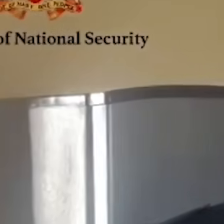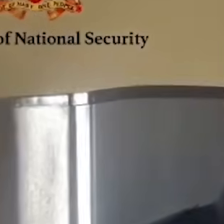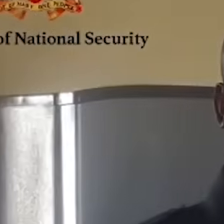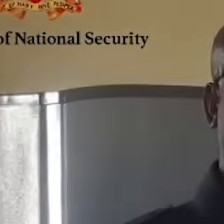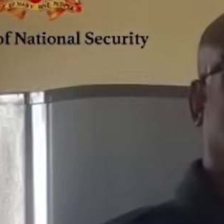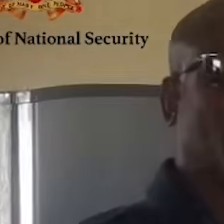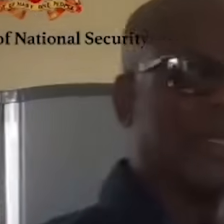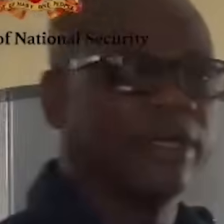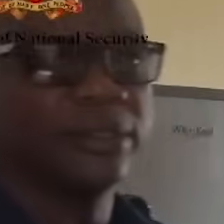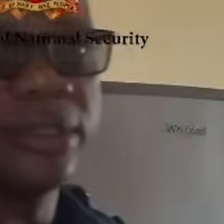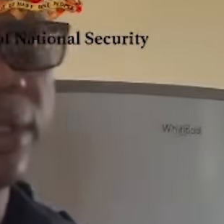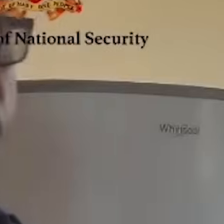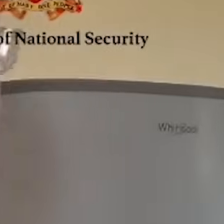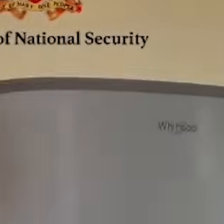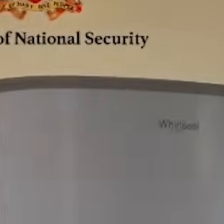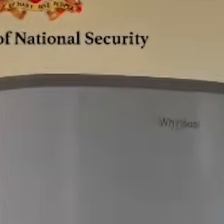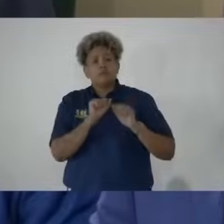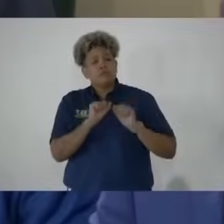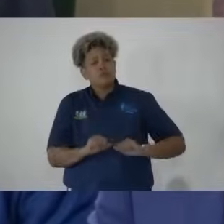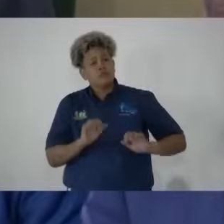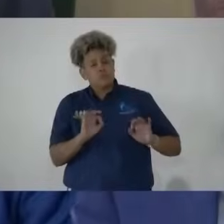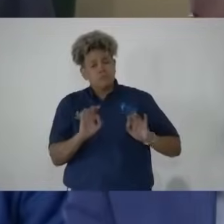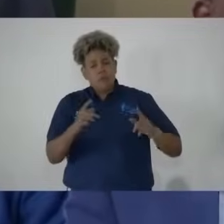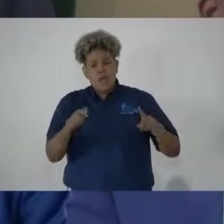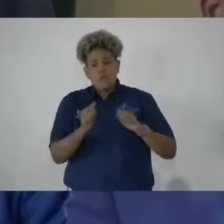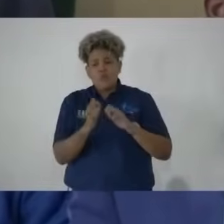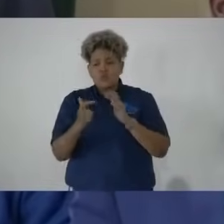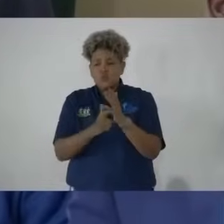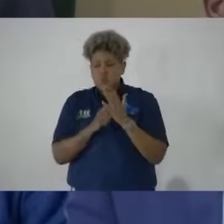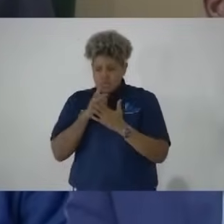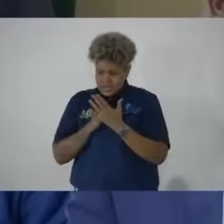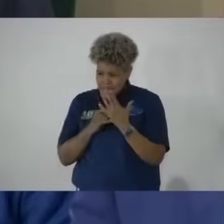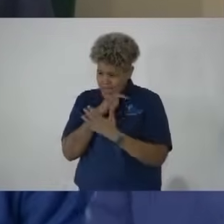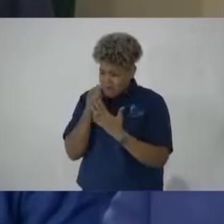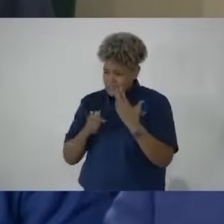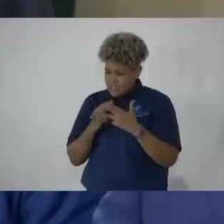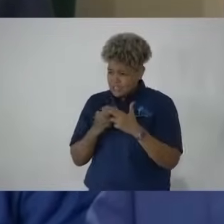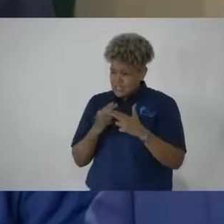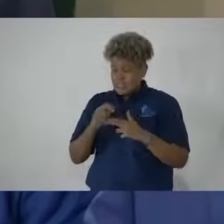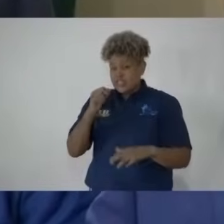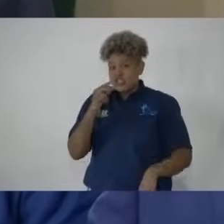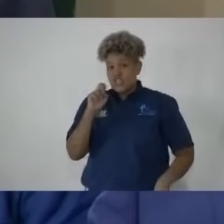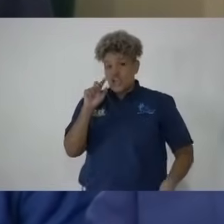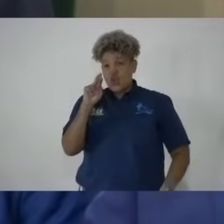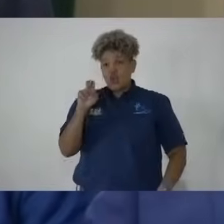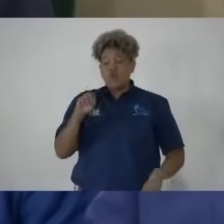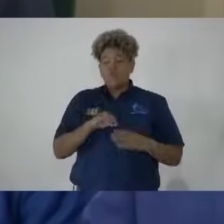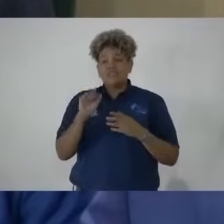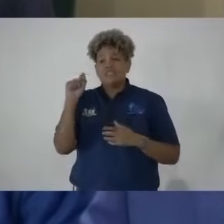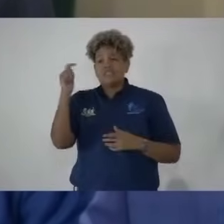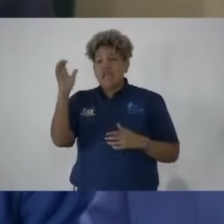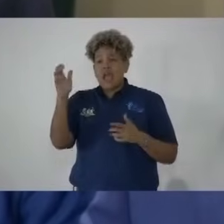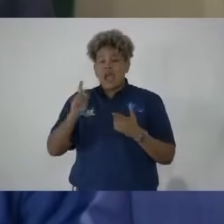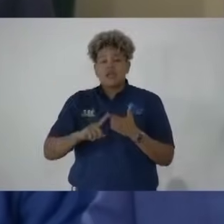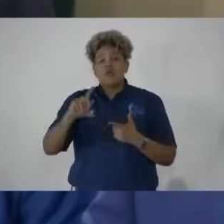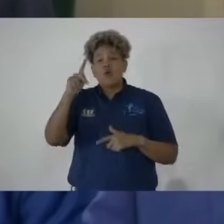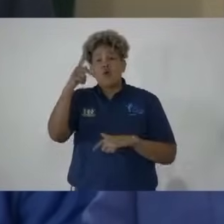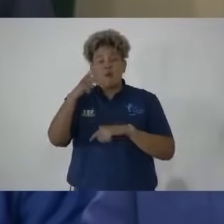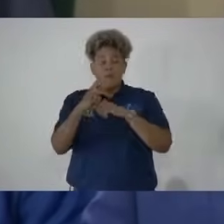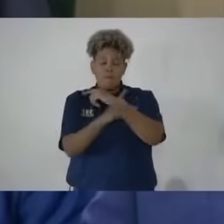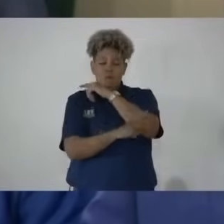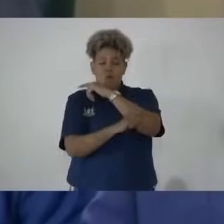police stations have been fully rehabilitated. With the requisite design features, namely Shady Grove in St. Catherine, Port